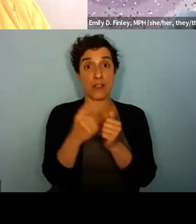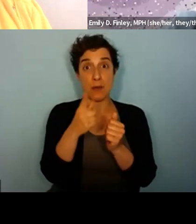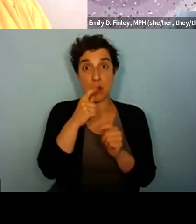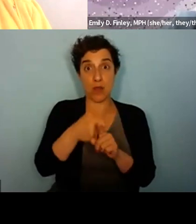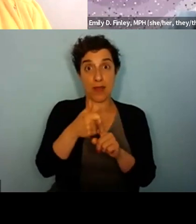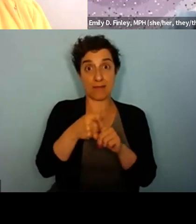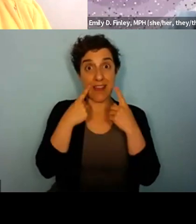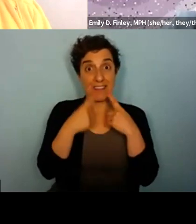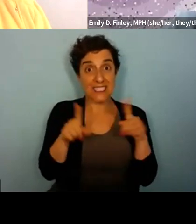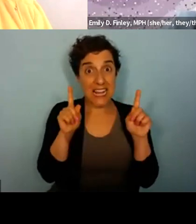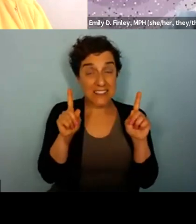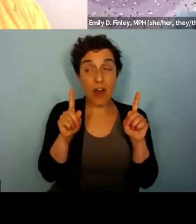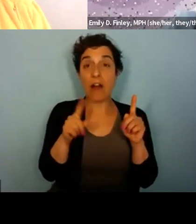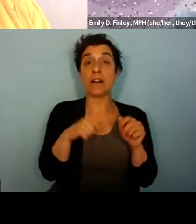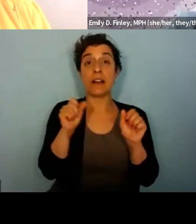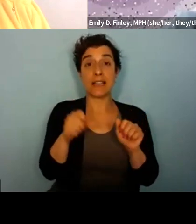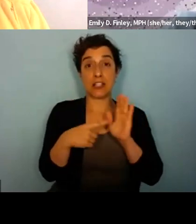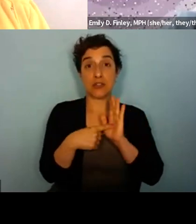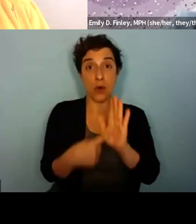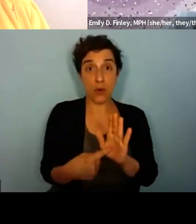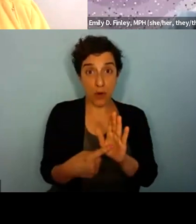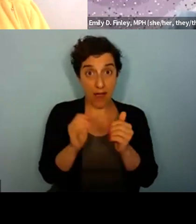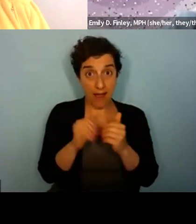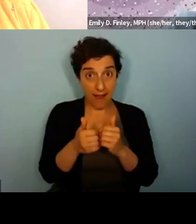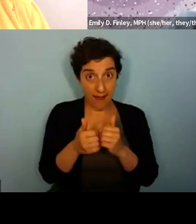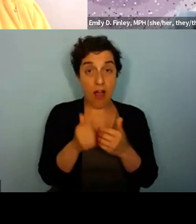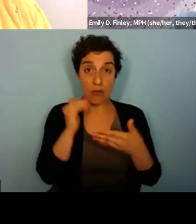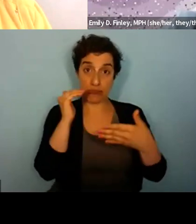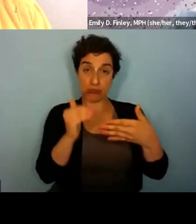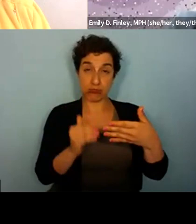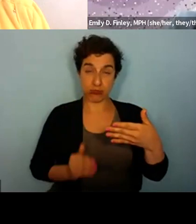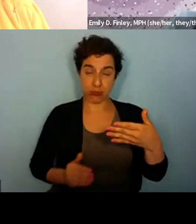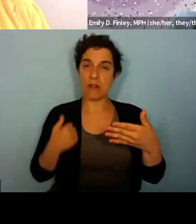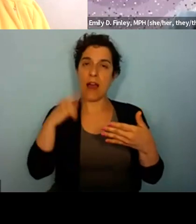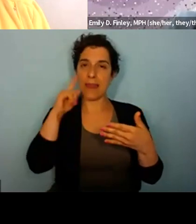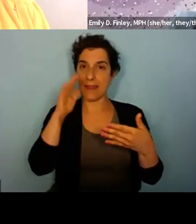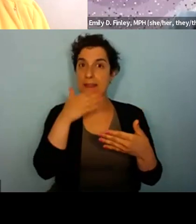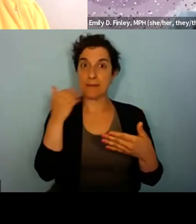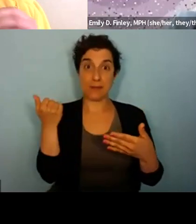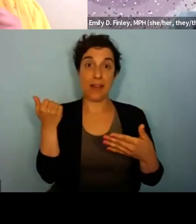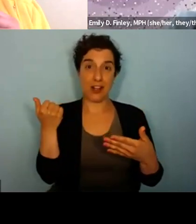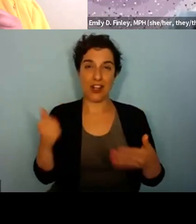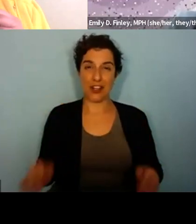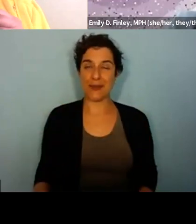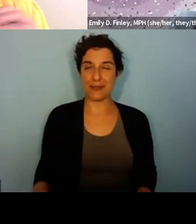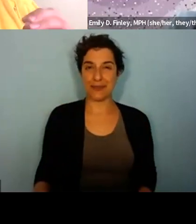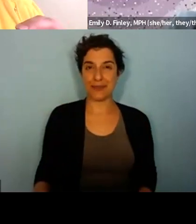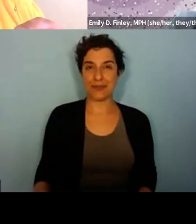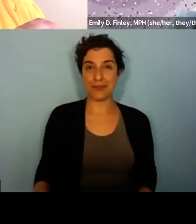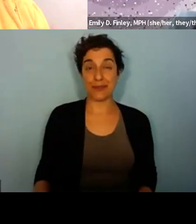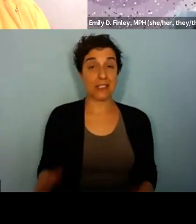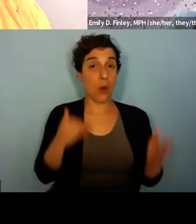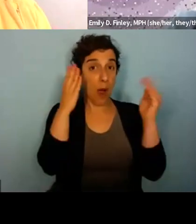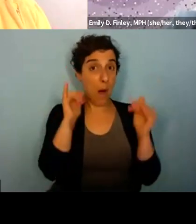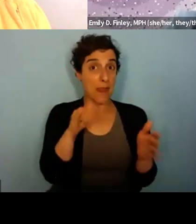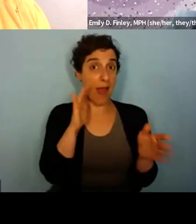this and who can show you the way, I think that's much better. So I hope that